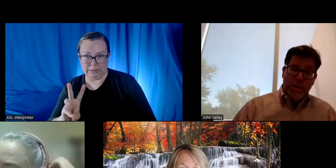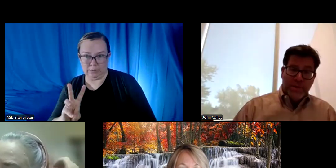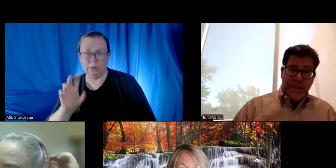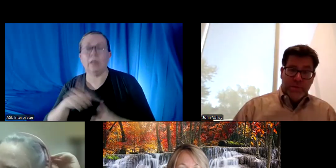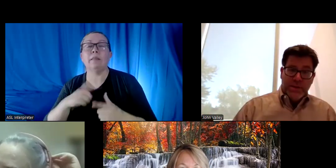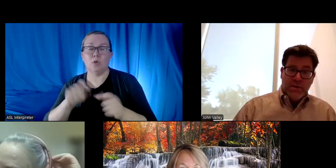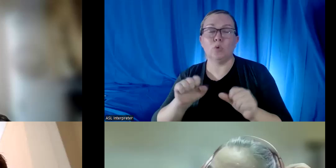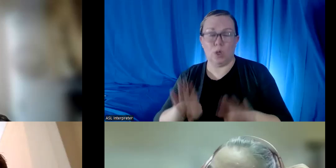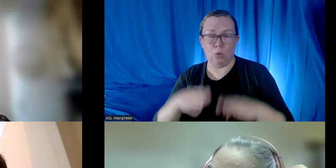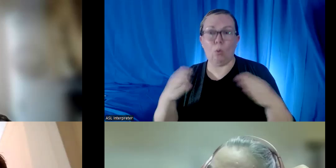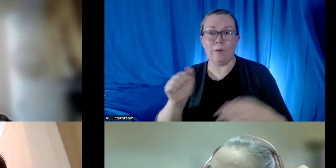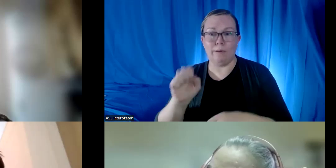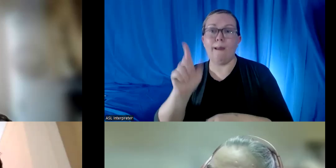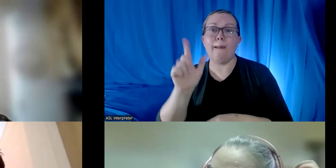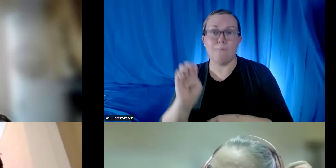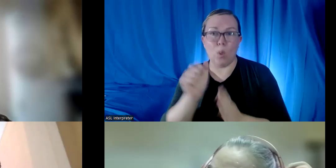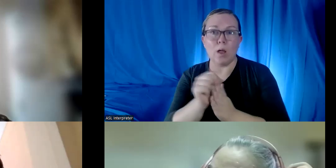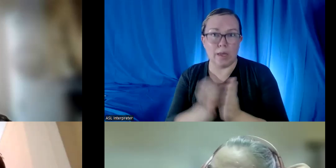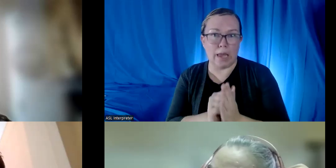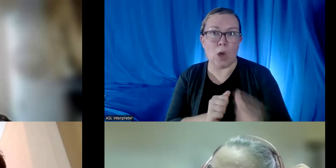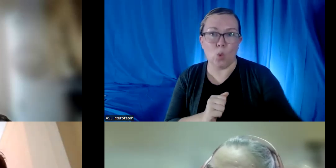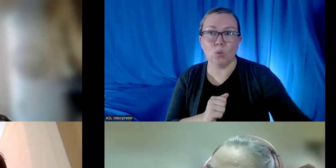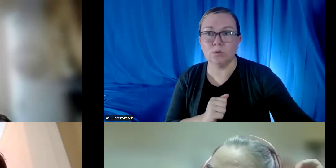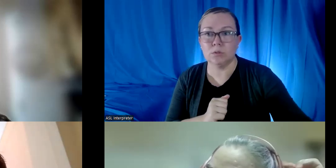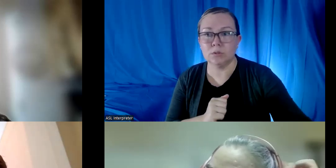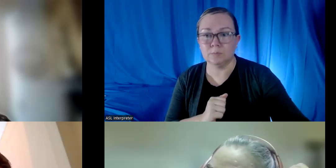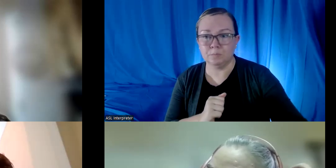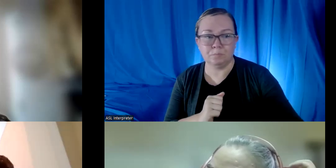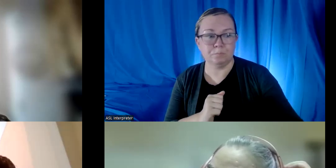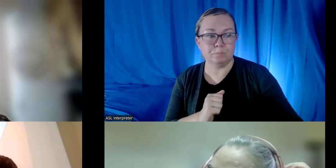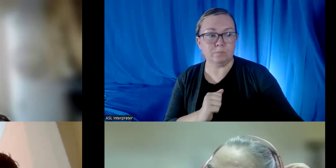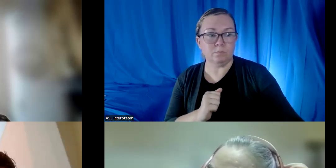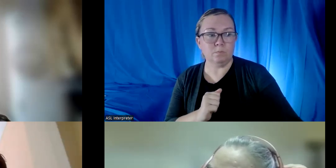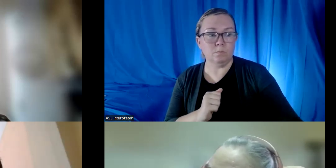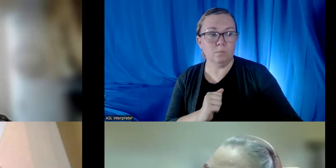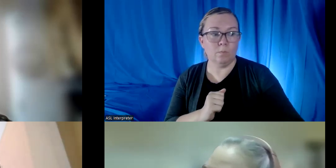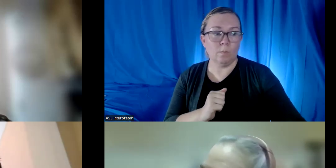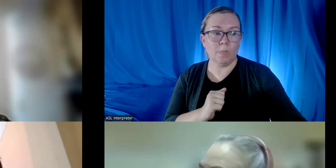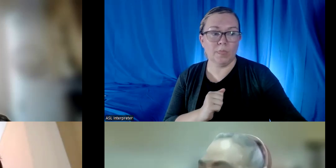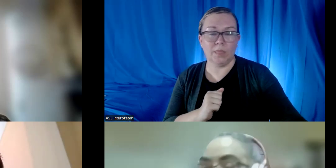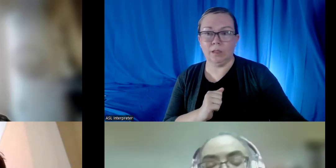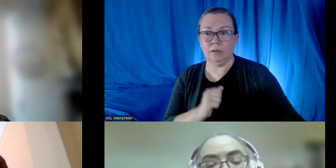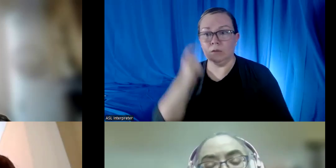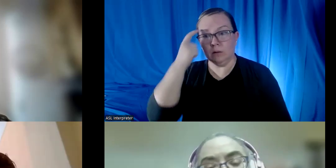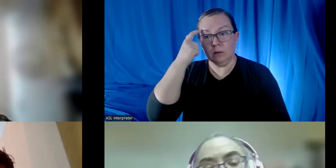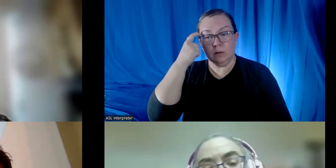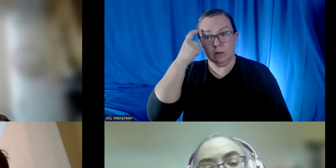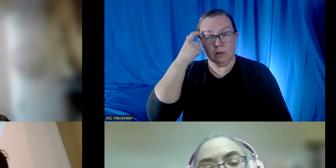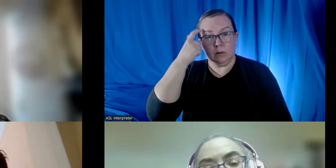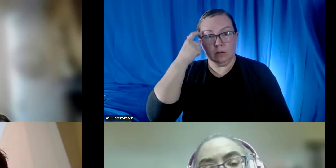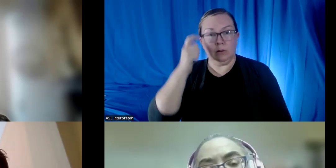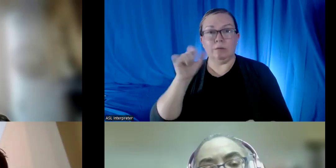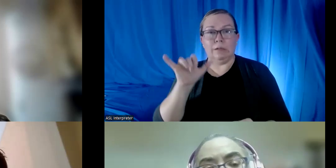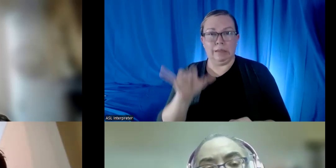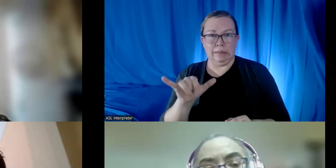to open up an Able account. Or on behalf of someone who has a disability when they had that take place before they were 26 or 46 as